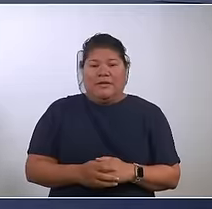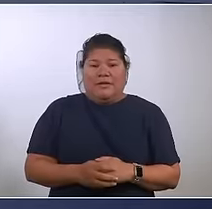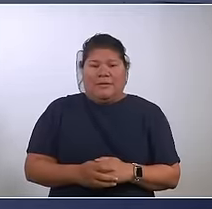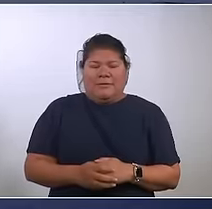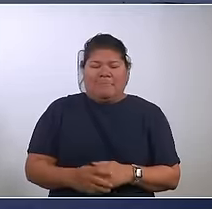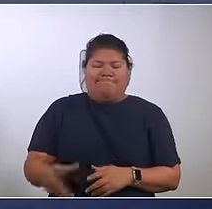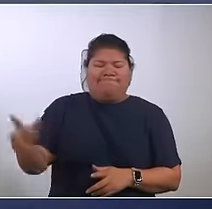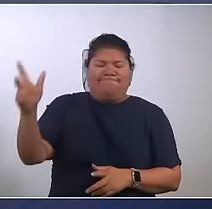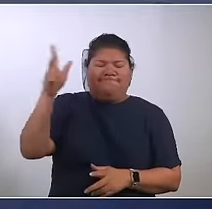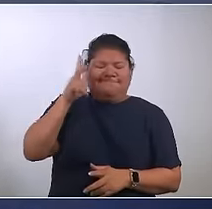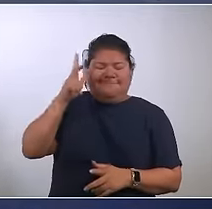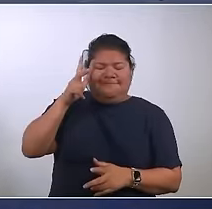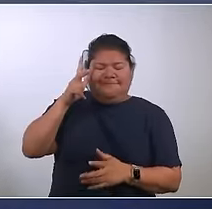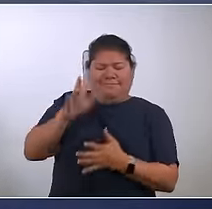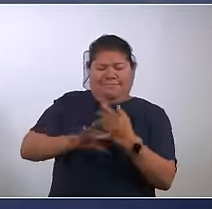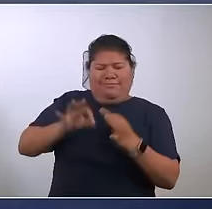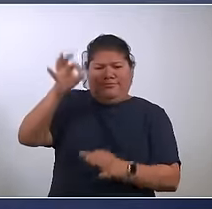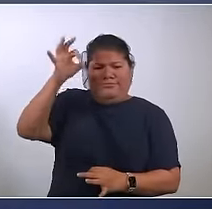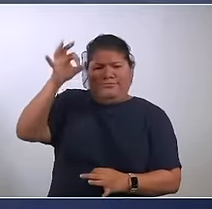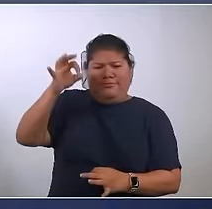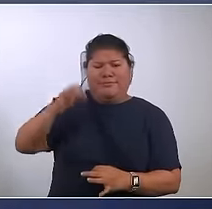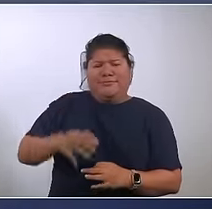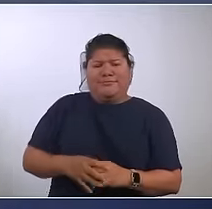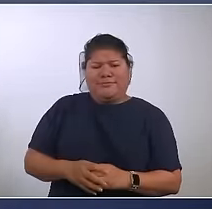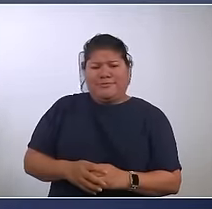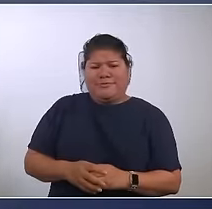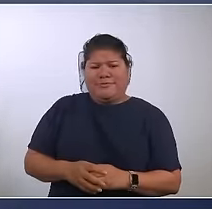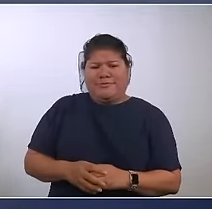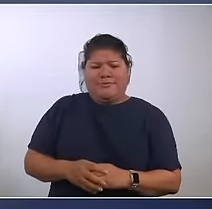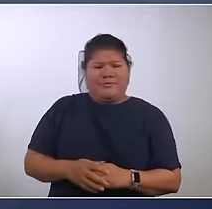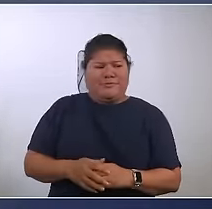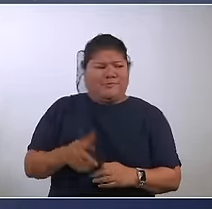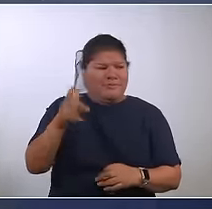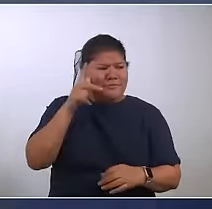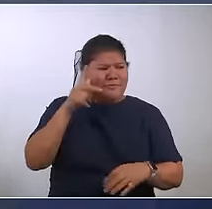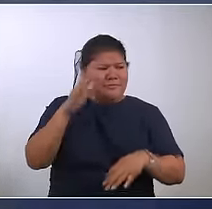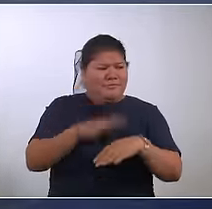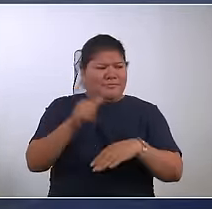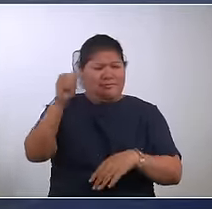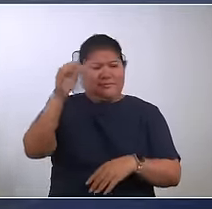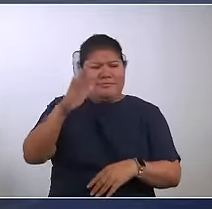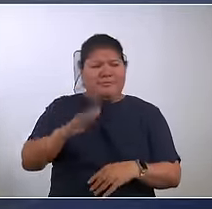the voice of the Spirit. Escuche la voz del Espíritu. Hear the call of